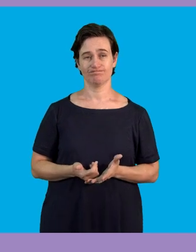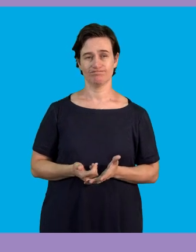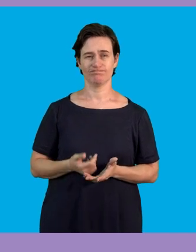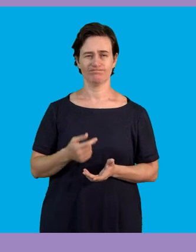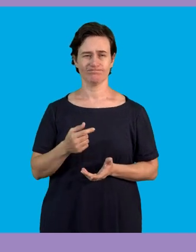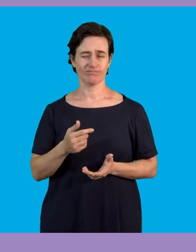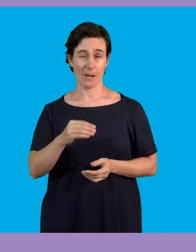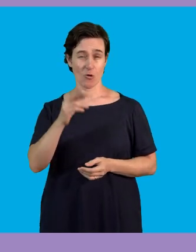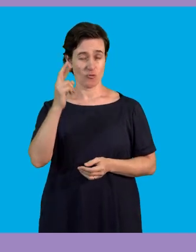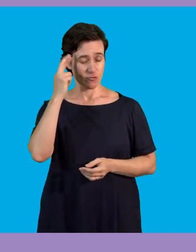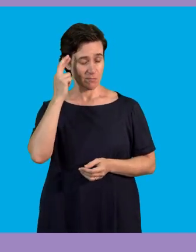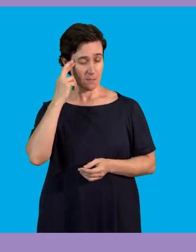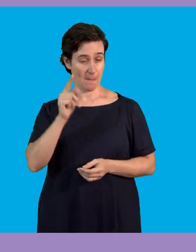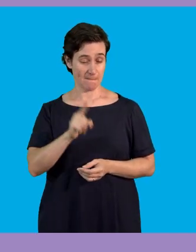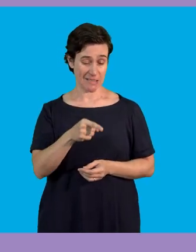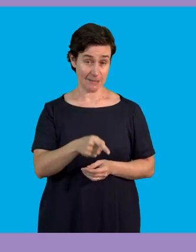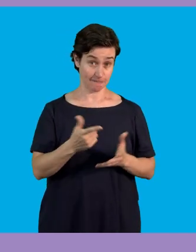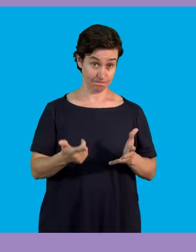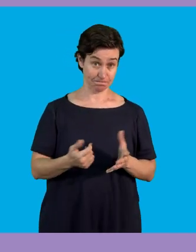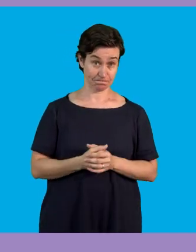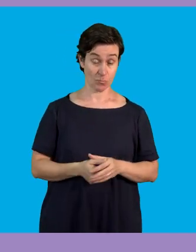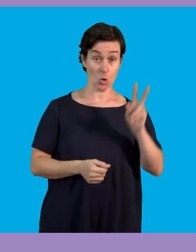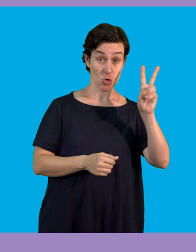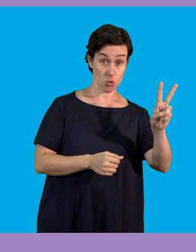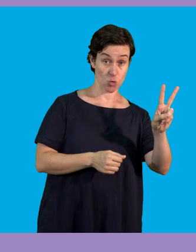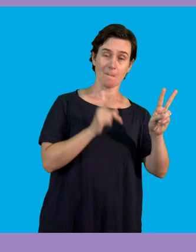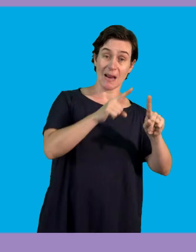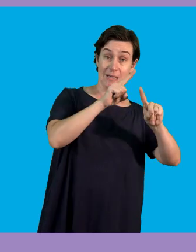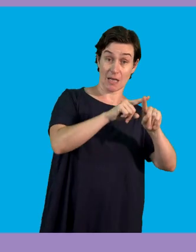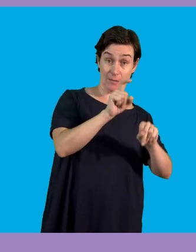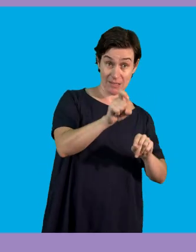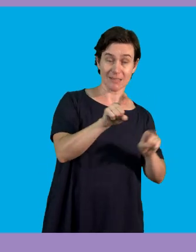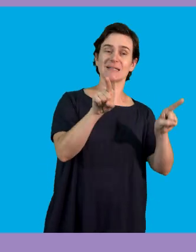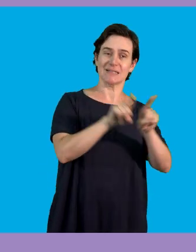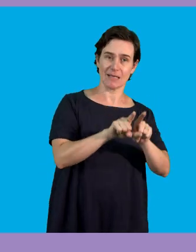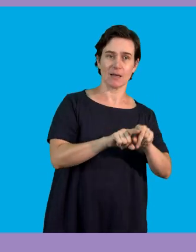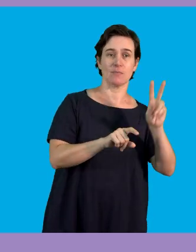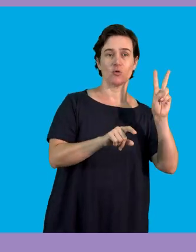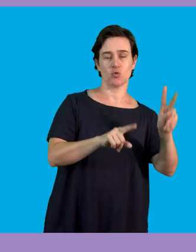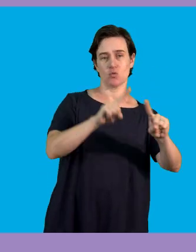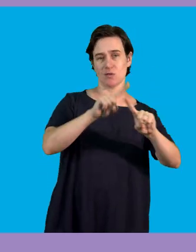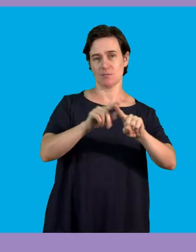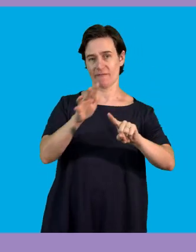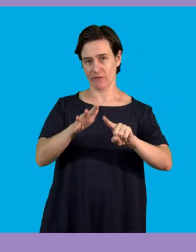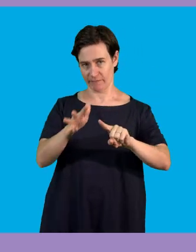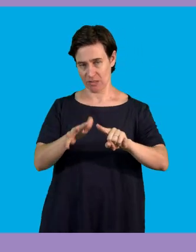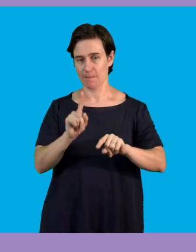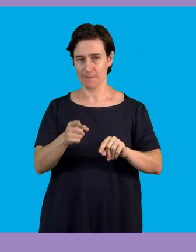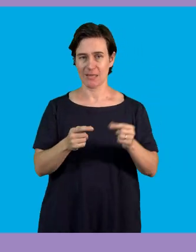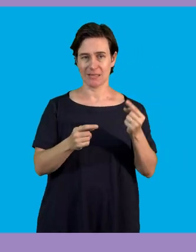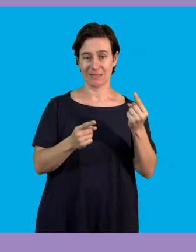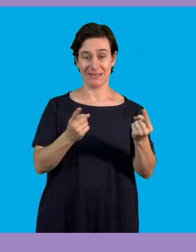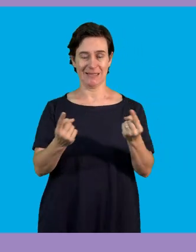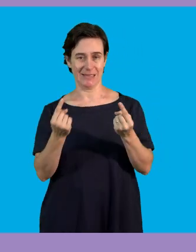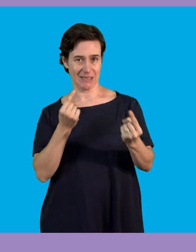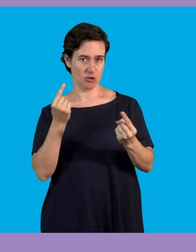When we solve that equation, we first multiply x and 15 by 2, because